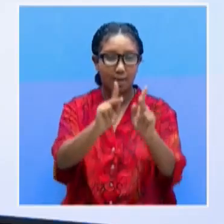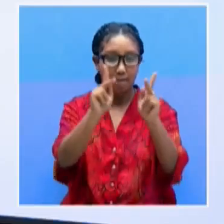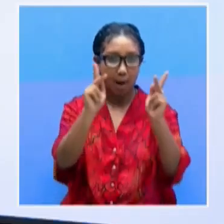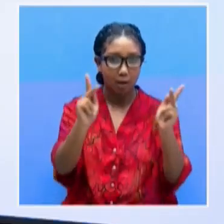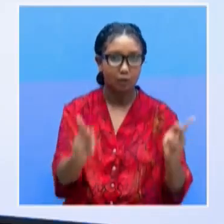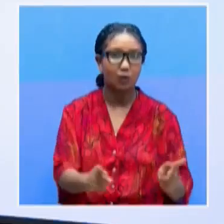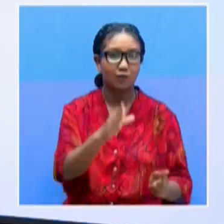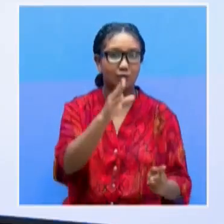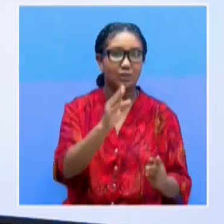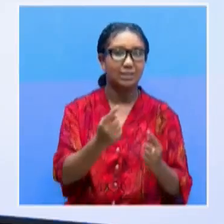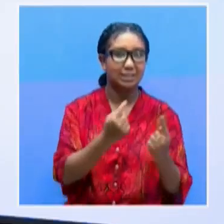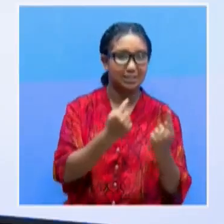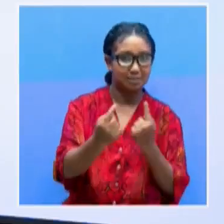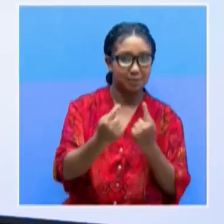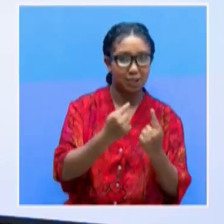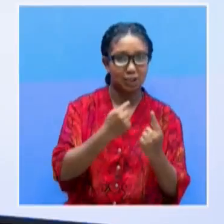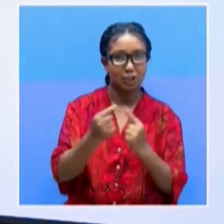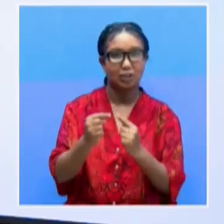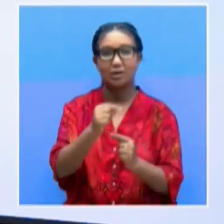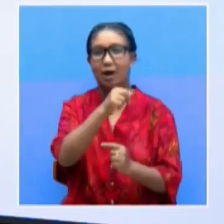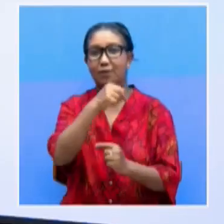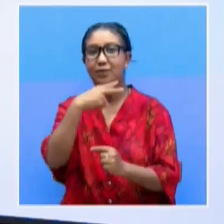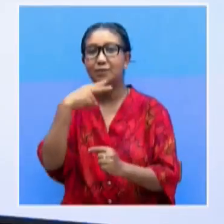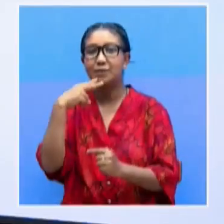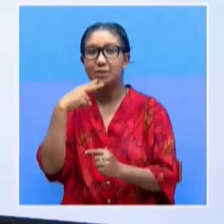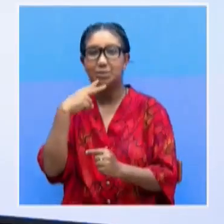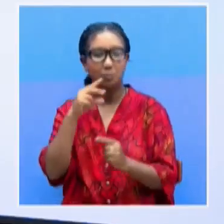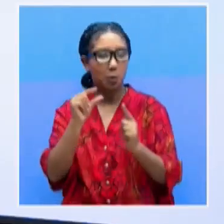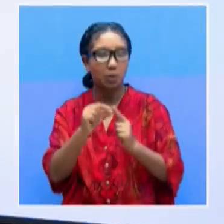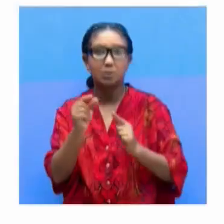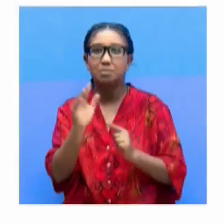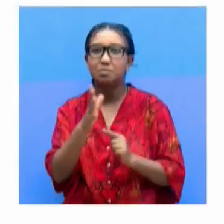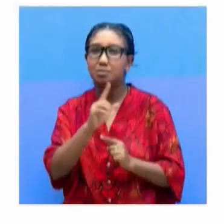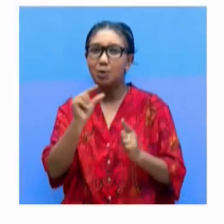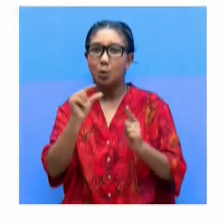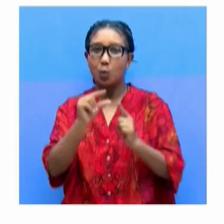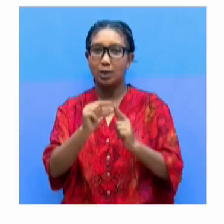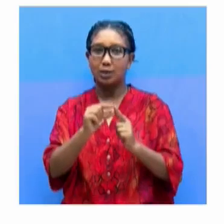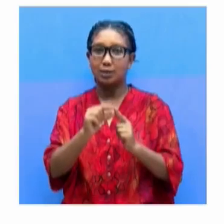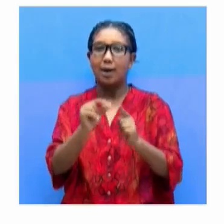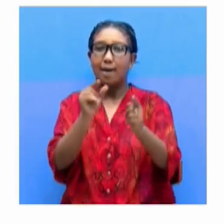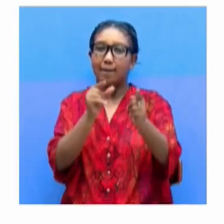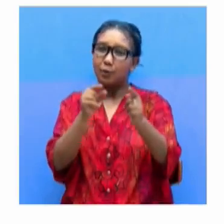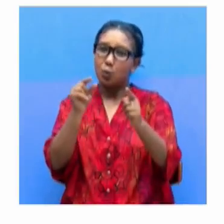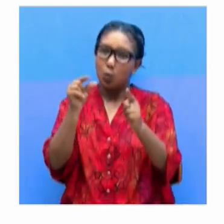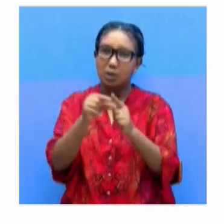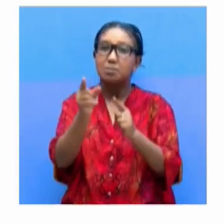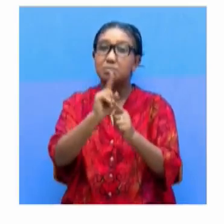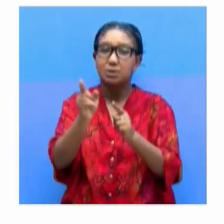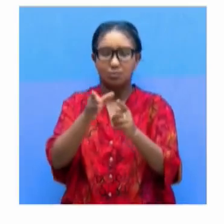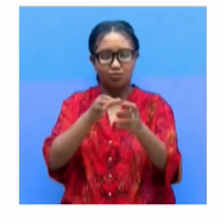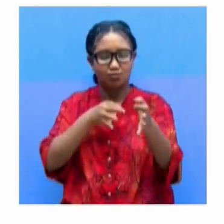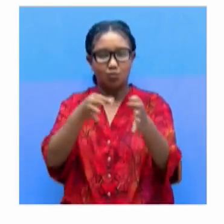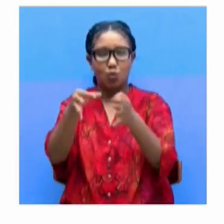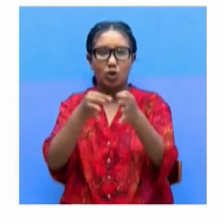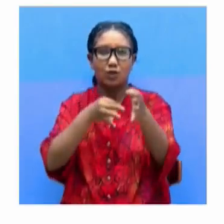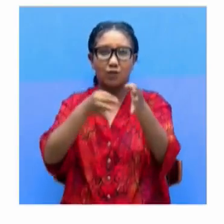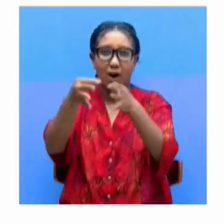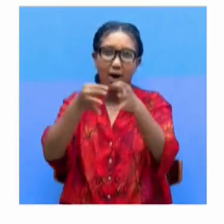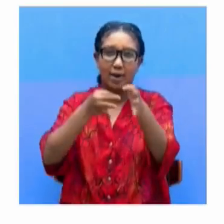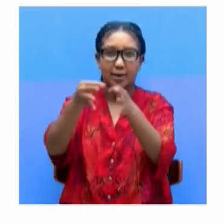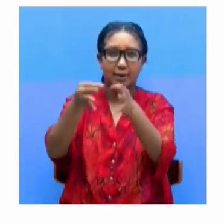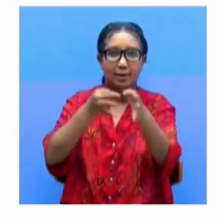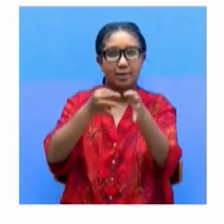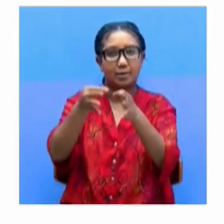speech. So adverbs are words. What kind of words? Words that modify, all right? That